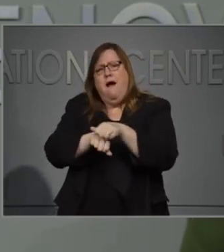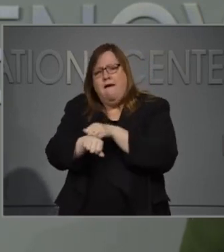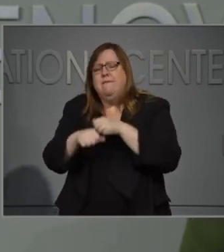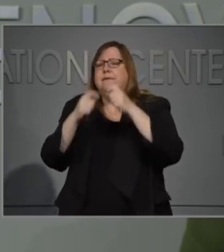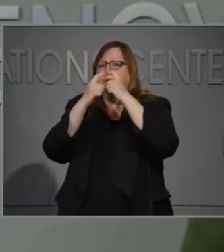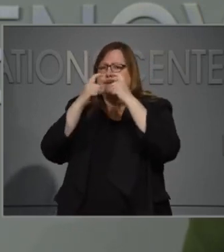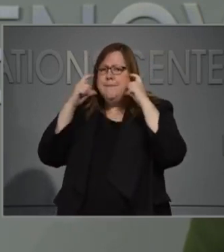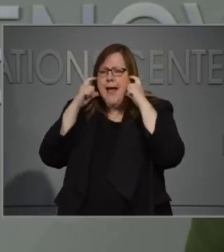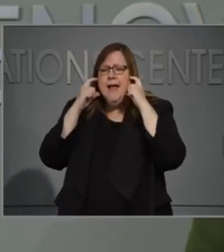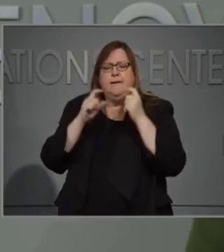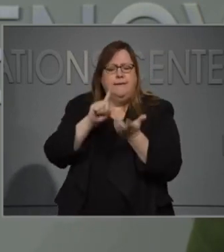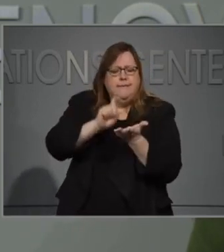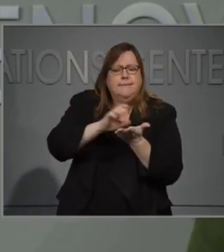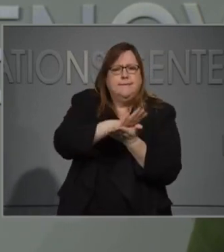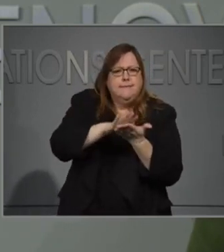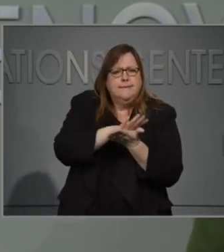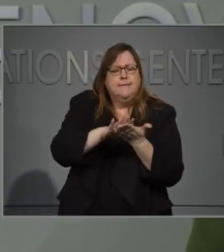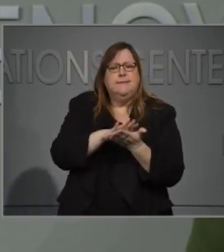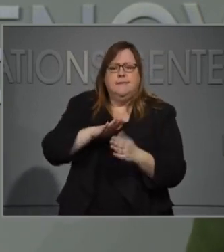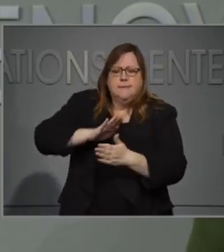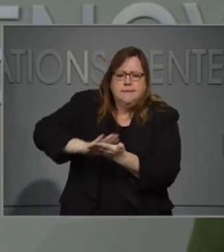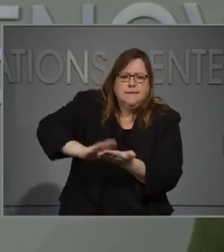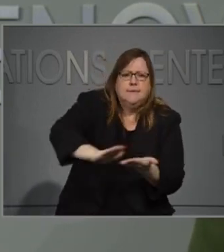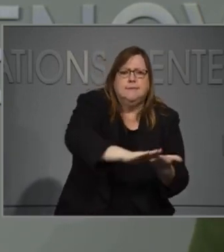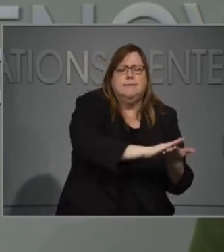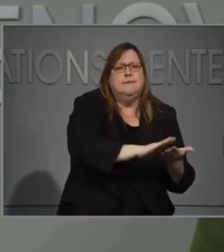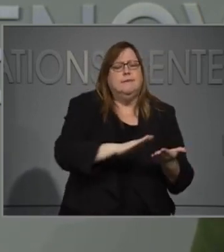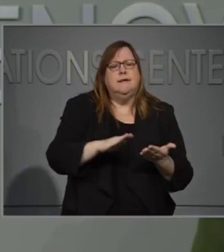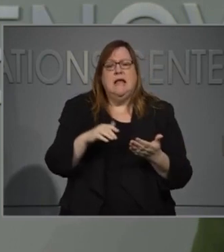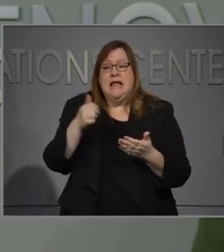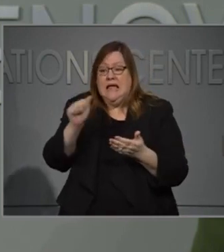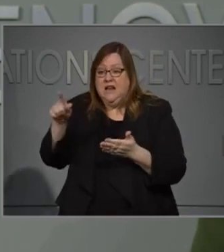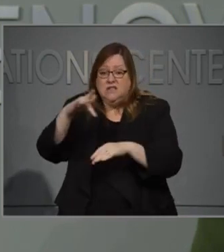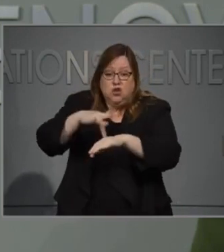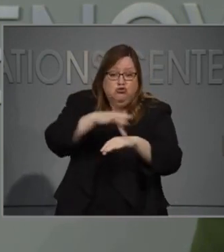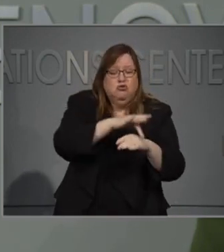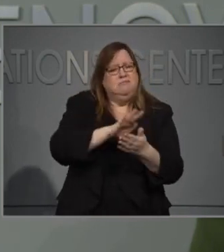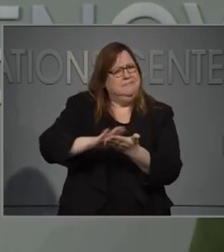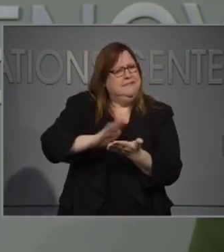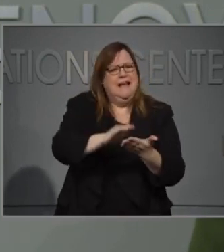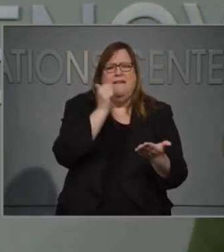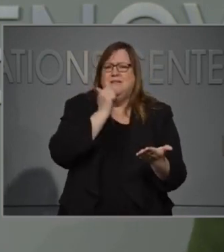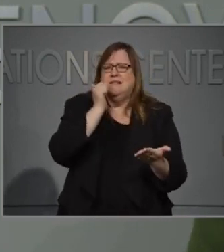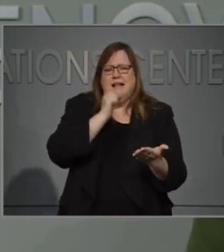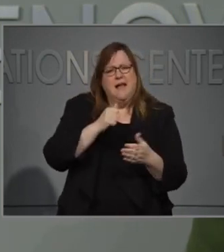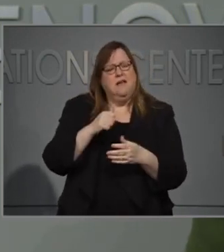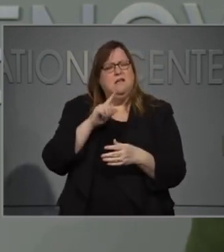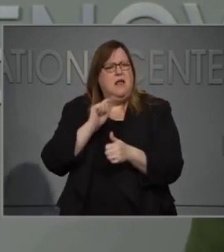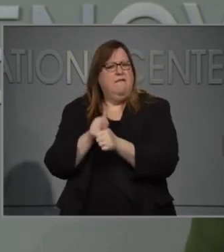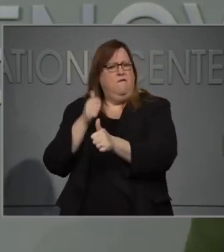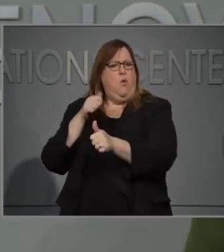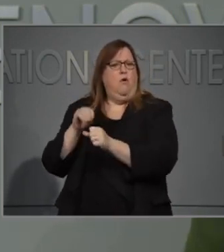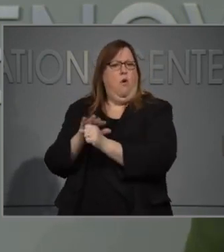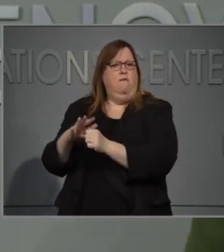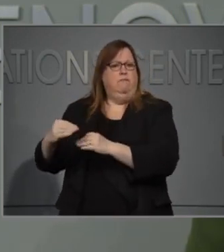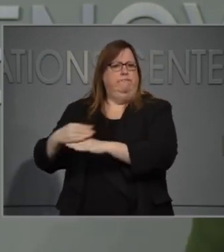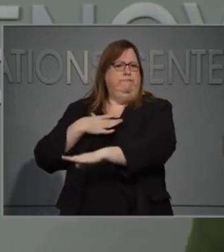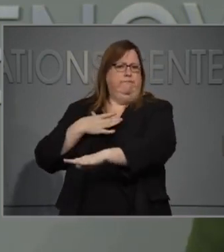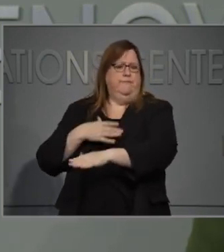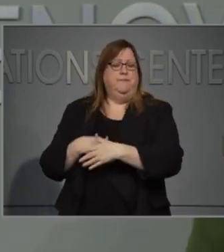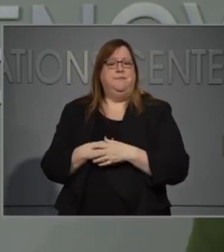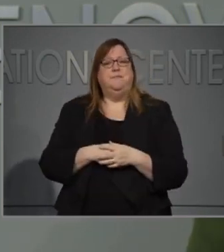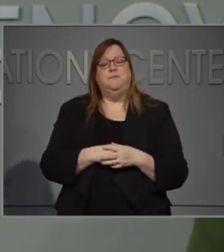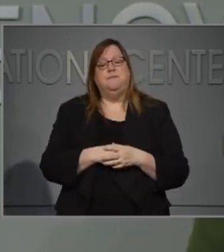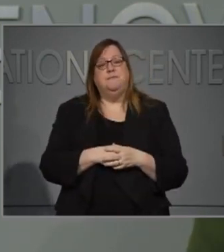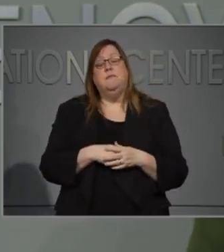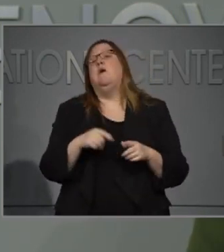avoid contagion. Clean and disinfect frequently touched objects and surfaces daily. In addition, we are launching the Check My